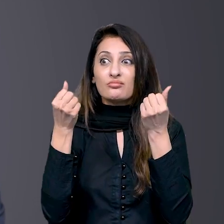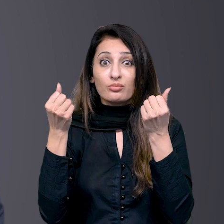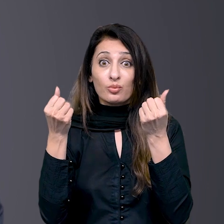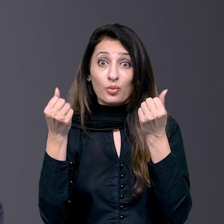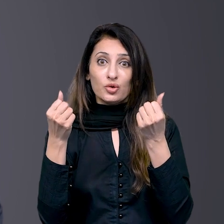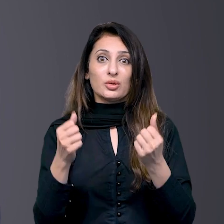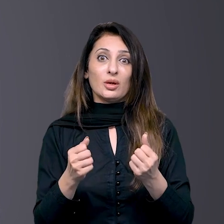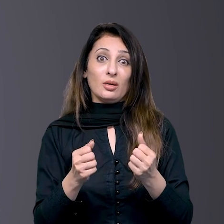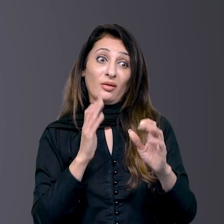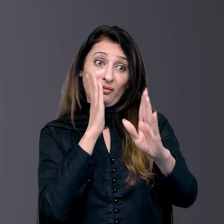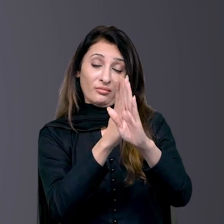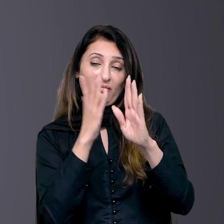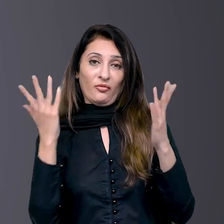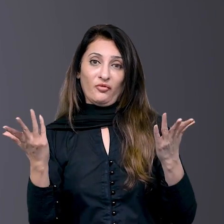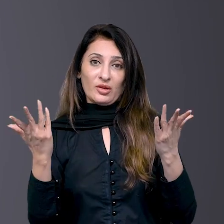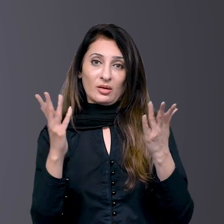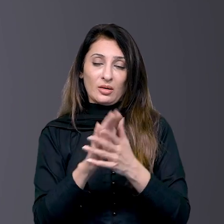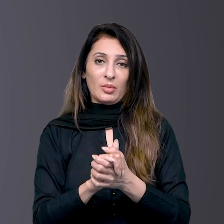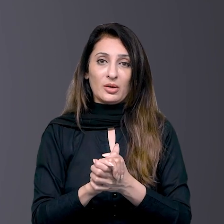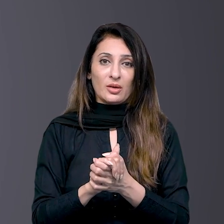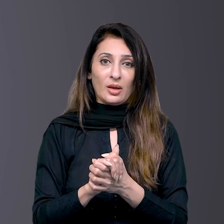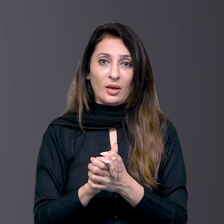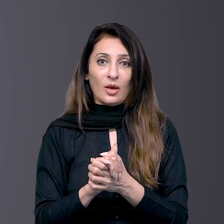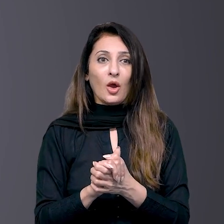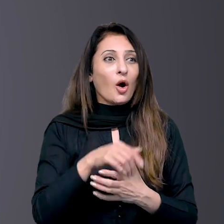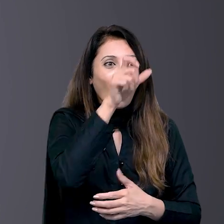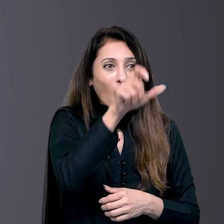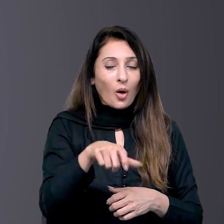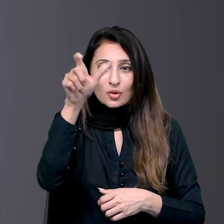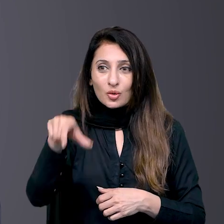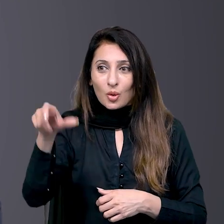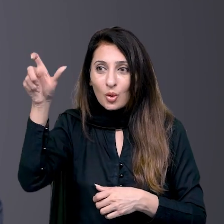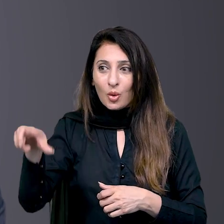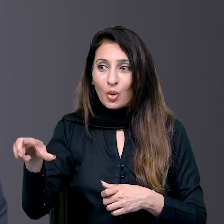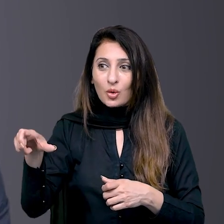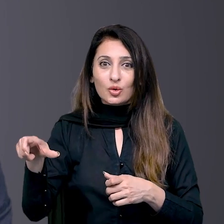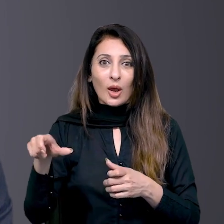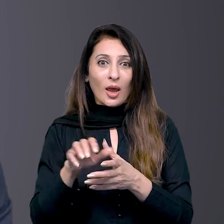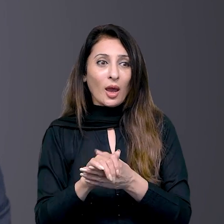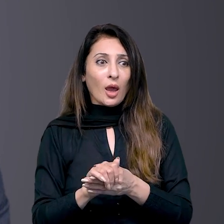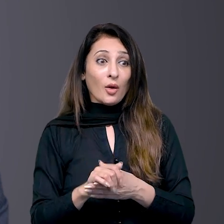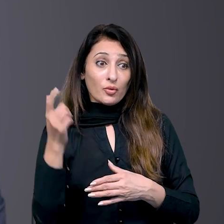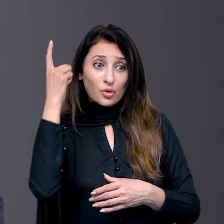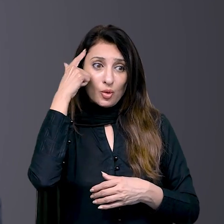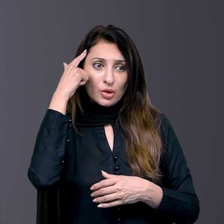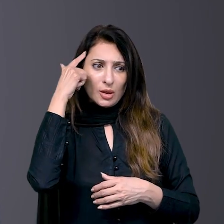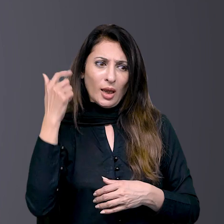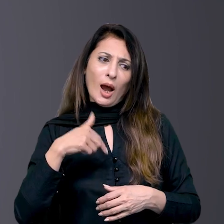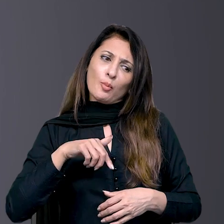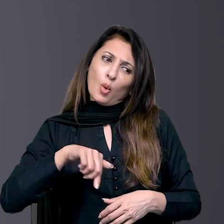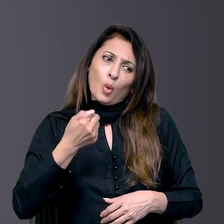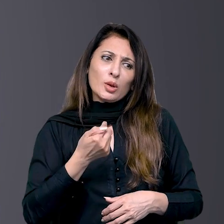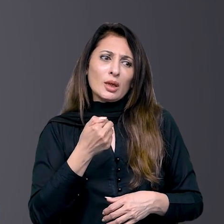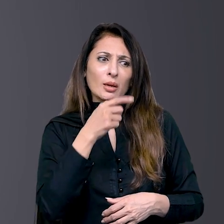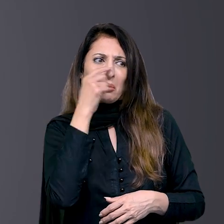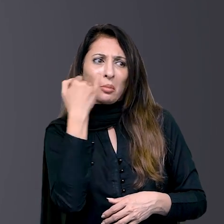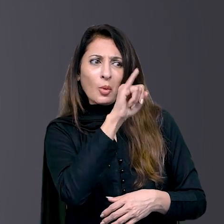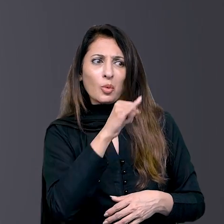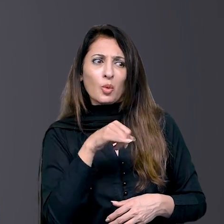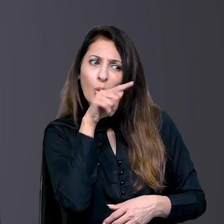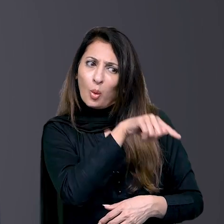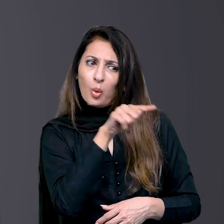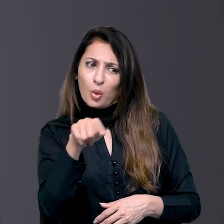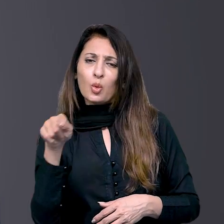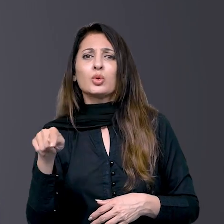and the increased criminality subsequently, where individuals feel that taking matters into their own hand is perhaps the best